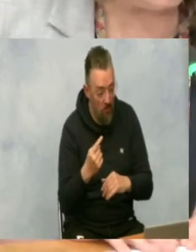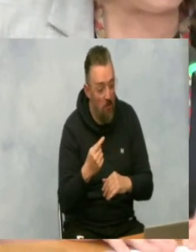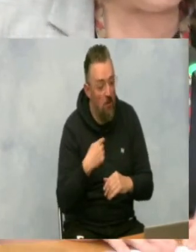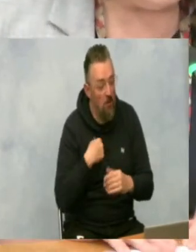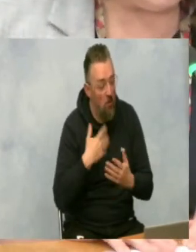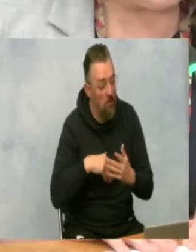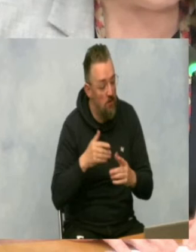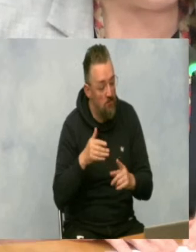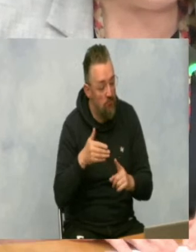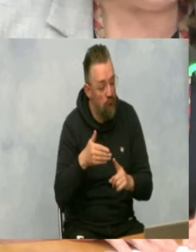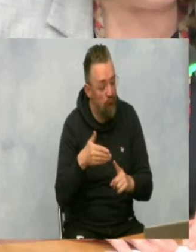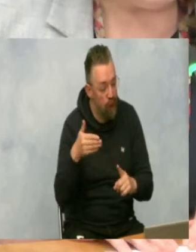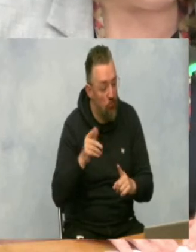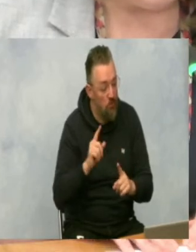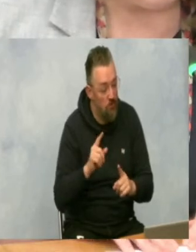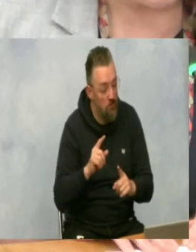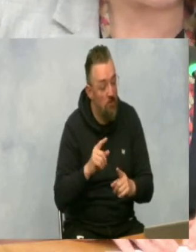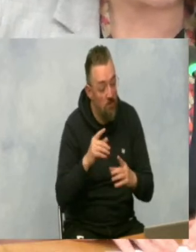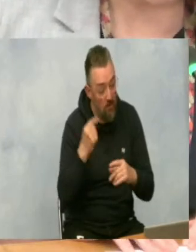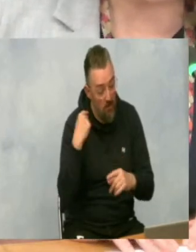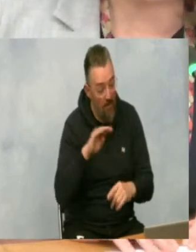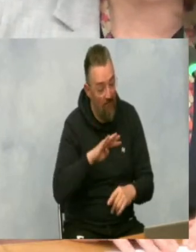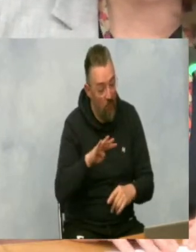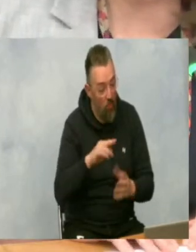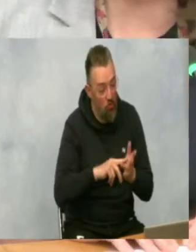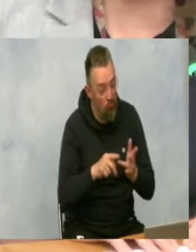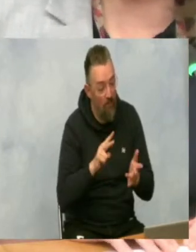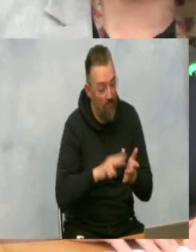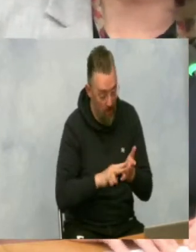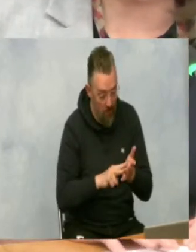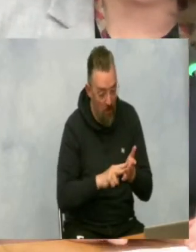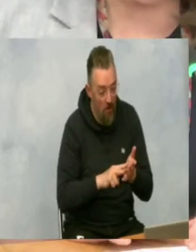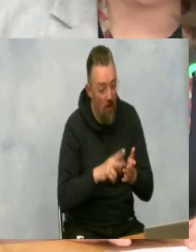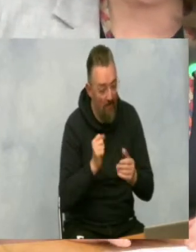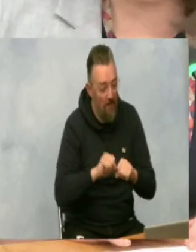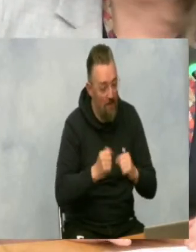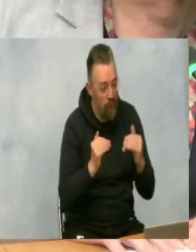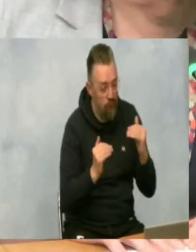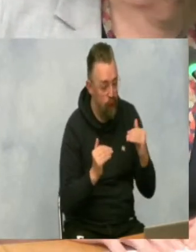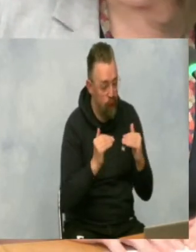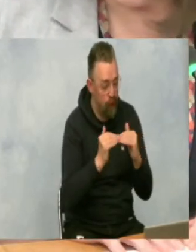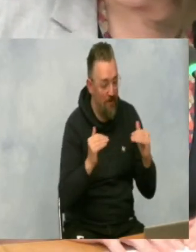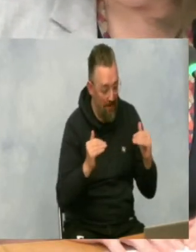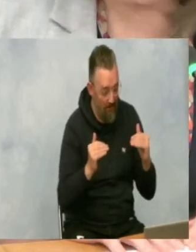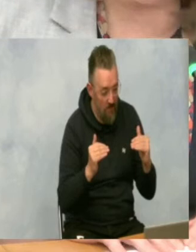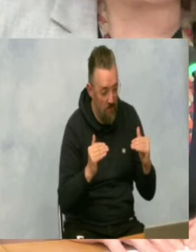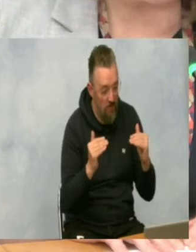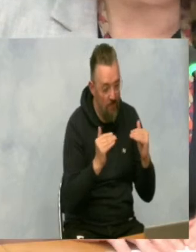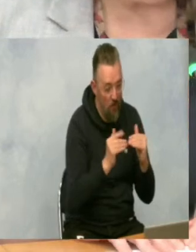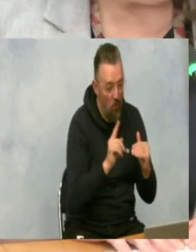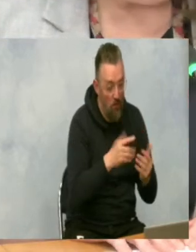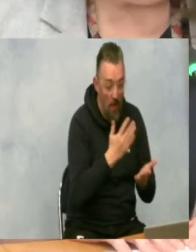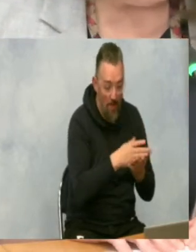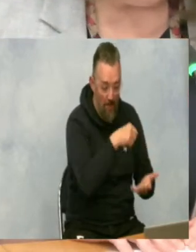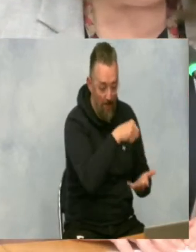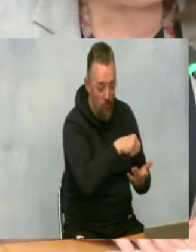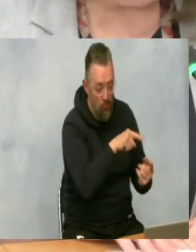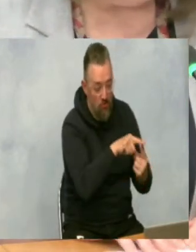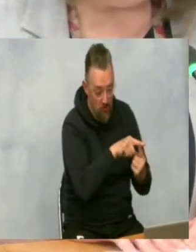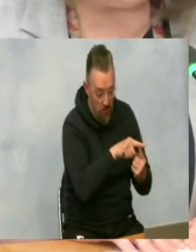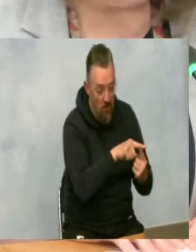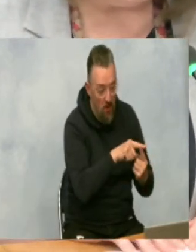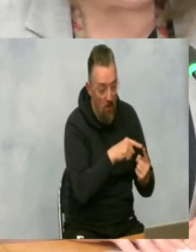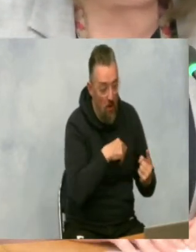note that as at 4th of November 2022, there is a break-even position against the phased budget. Again, if I could